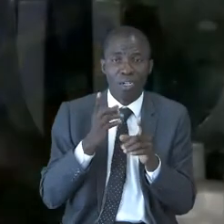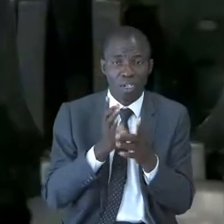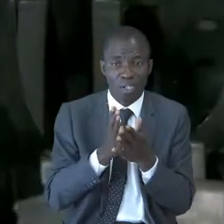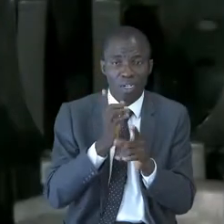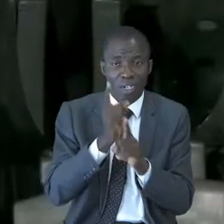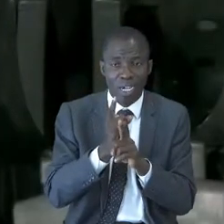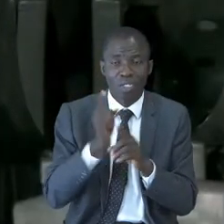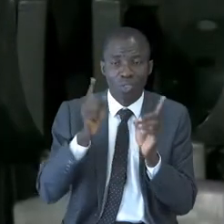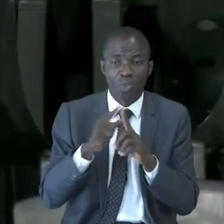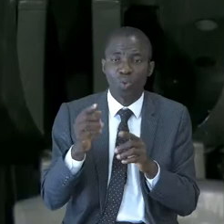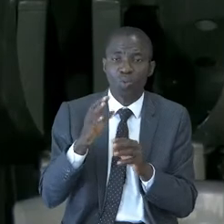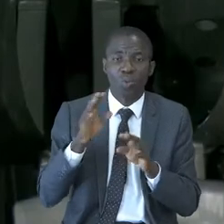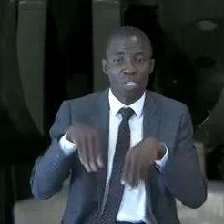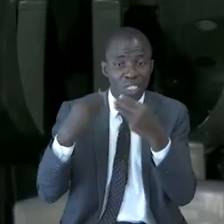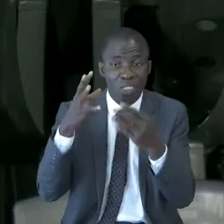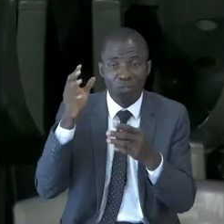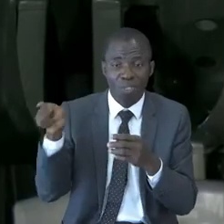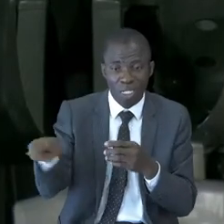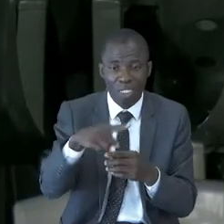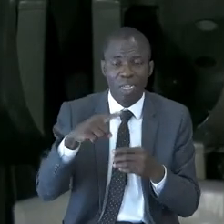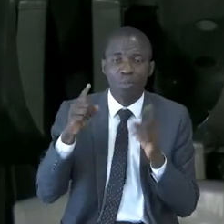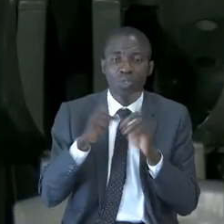letter your name,